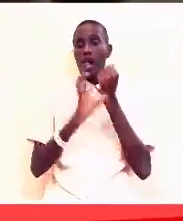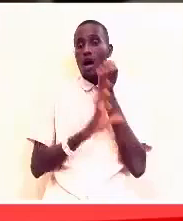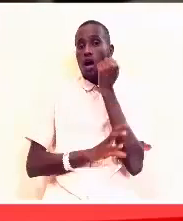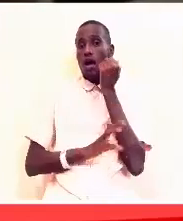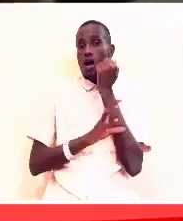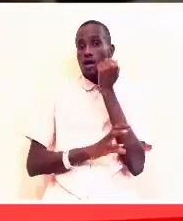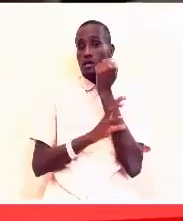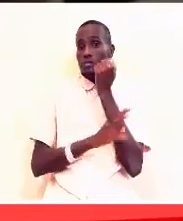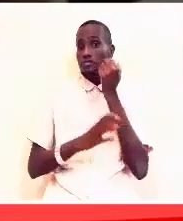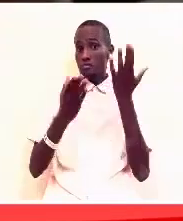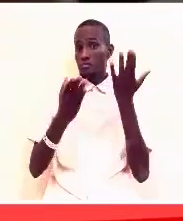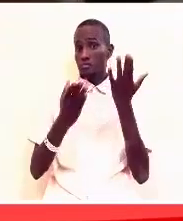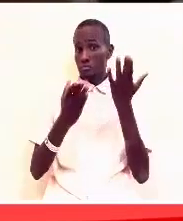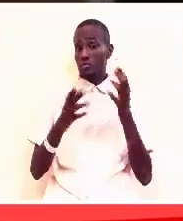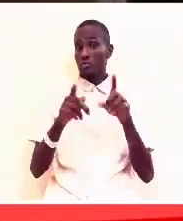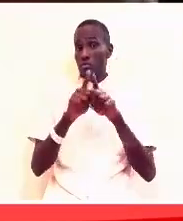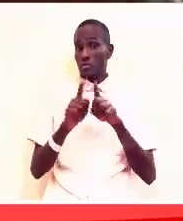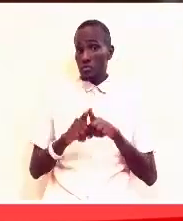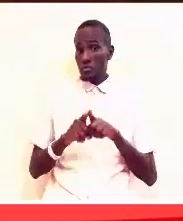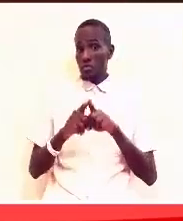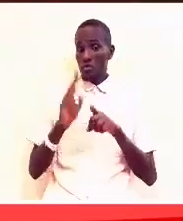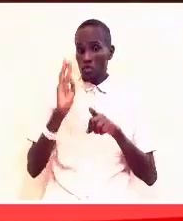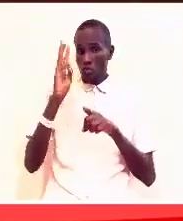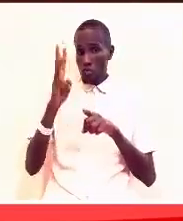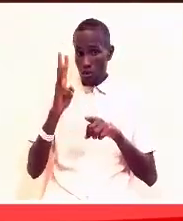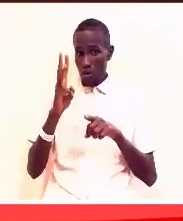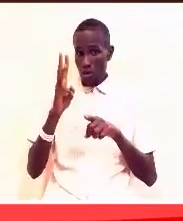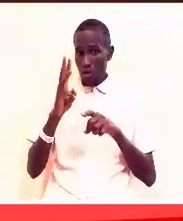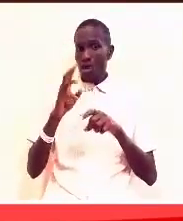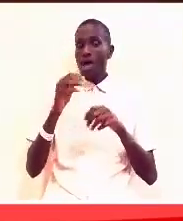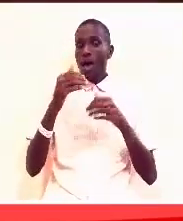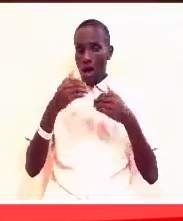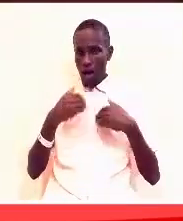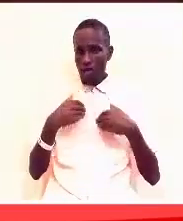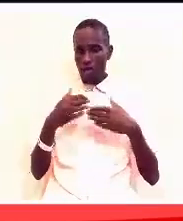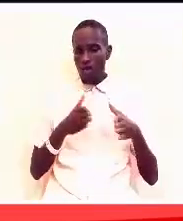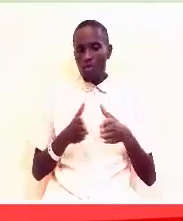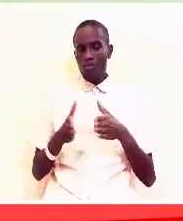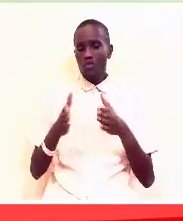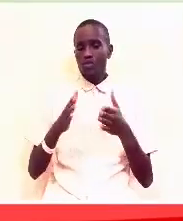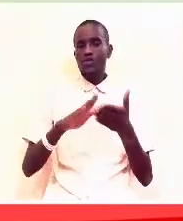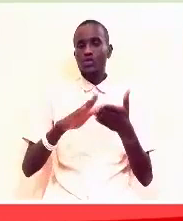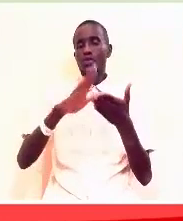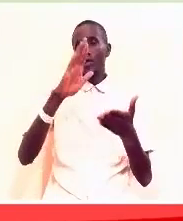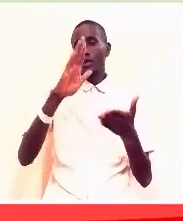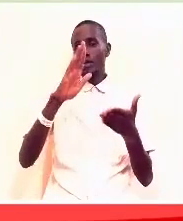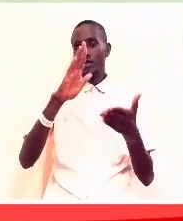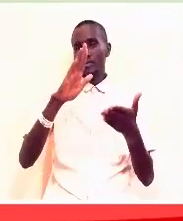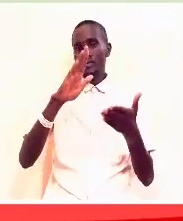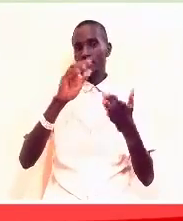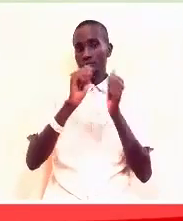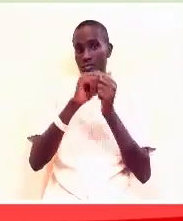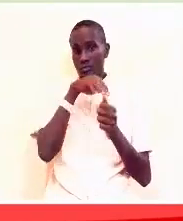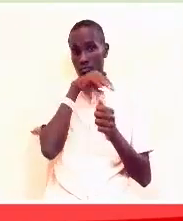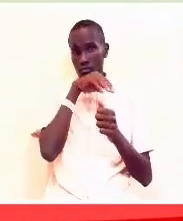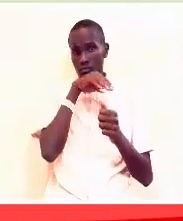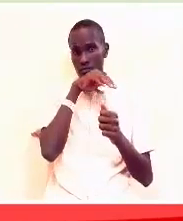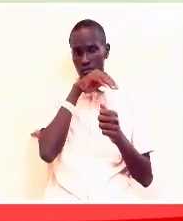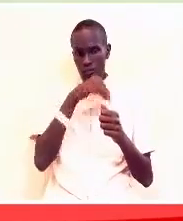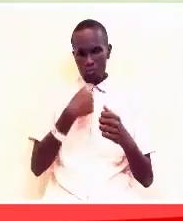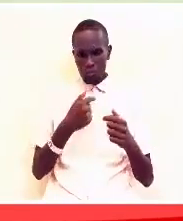bururi ni mekuiguo mbere thirikari ni ya Raila niguo kuguna mwiki. We've been in the trenches